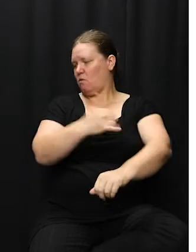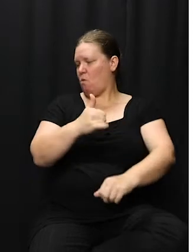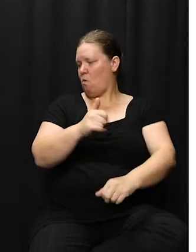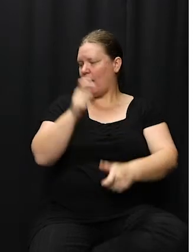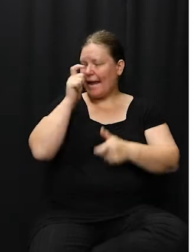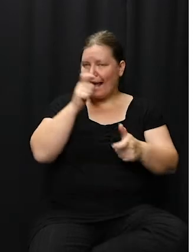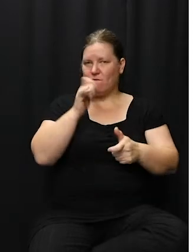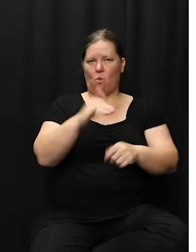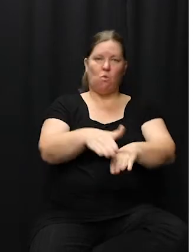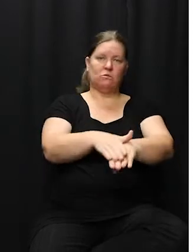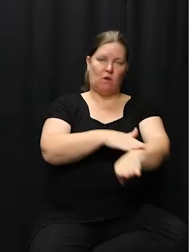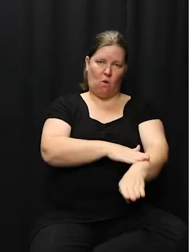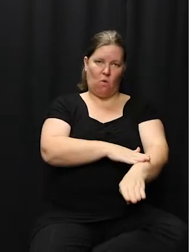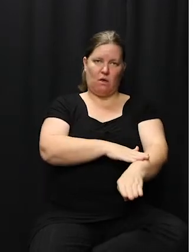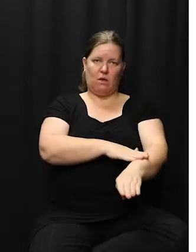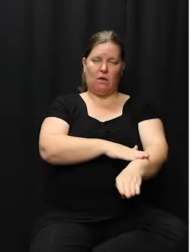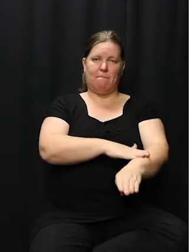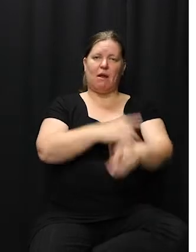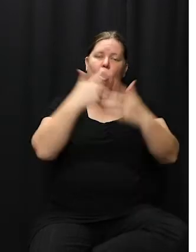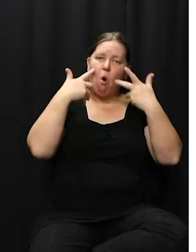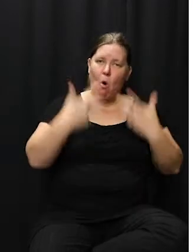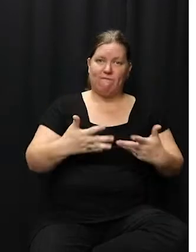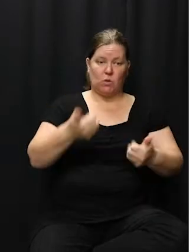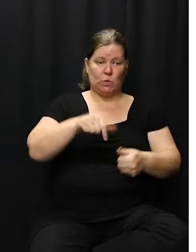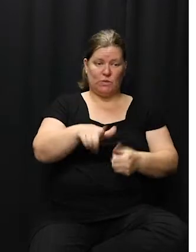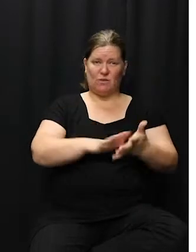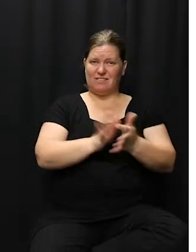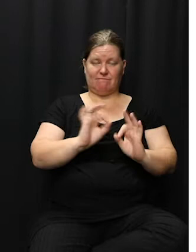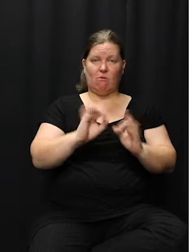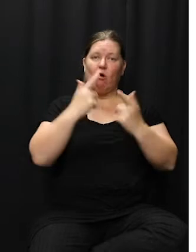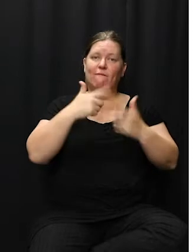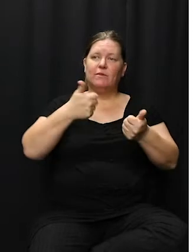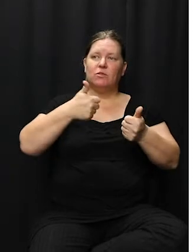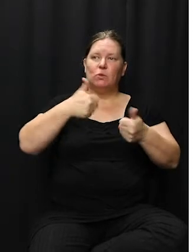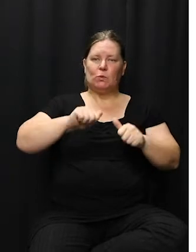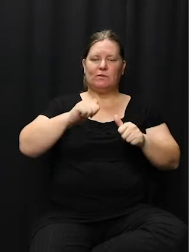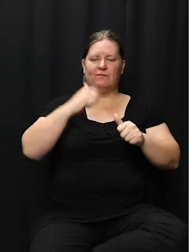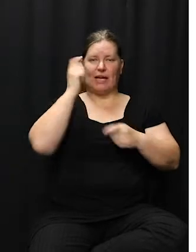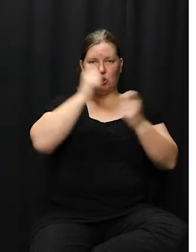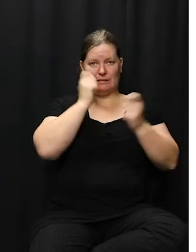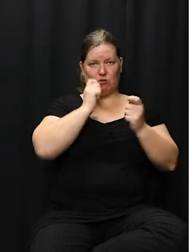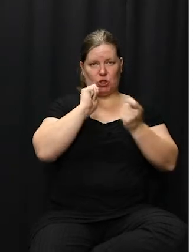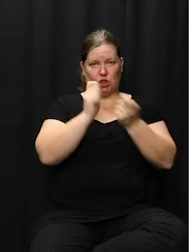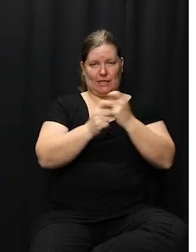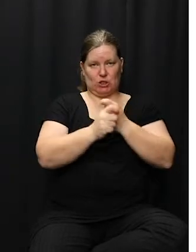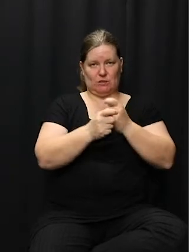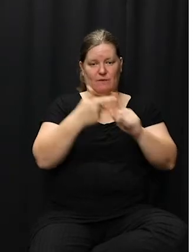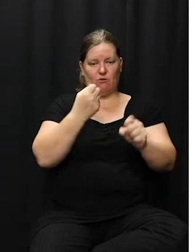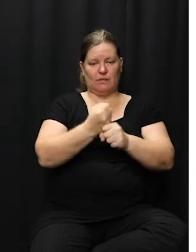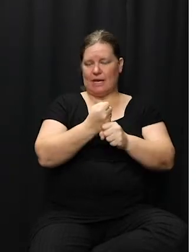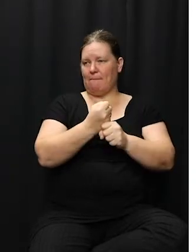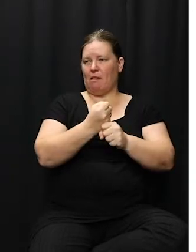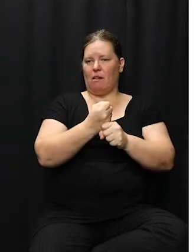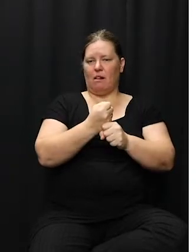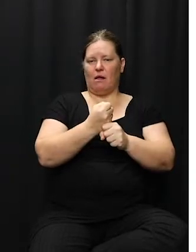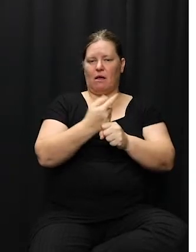careful or slow, but very often people don't use the sign, they actually use facial expression changes or non-manual